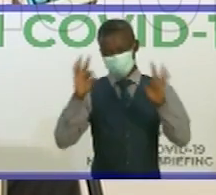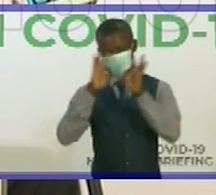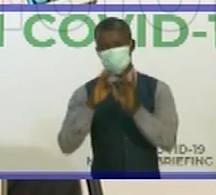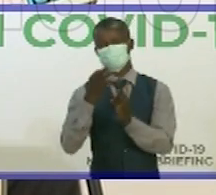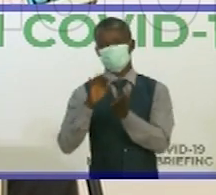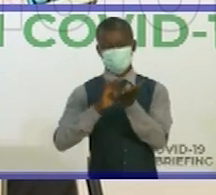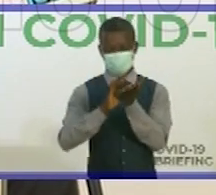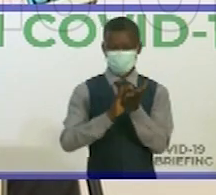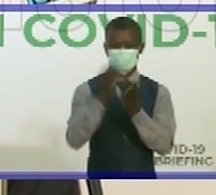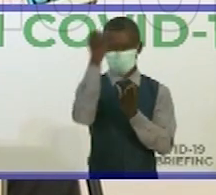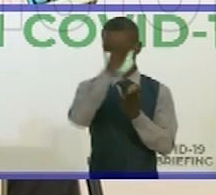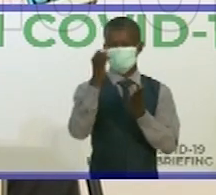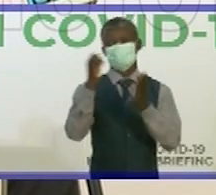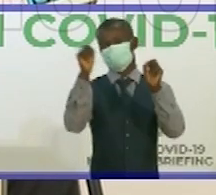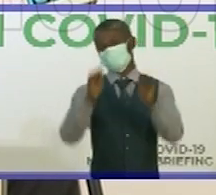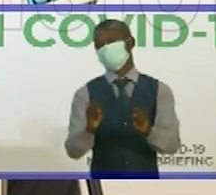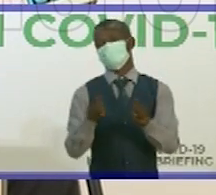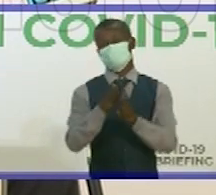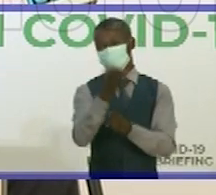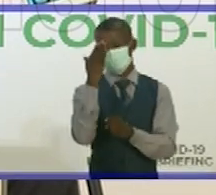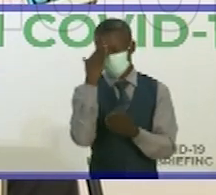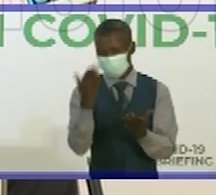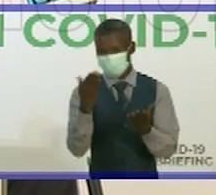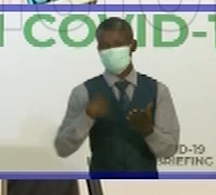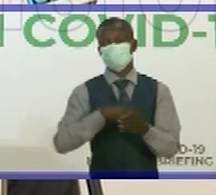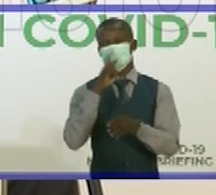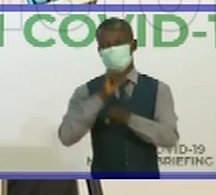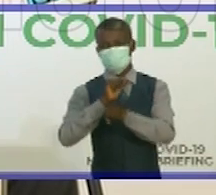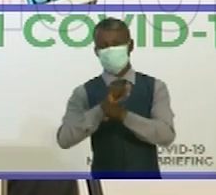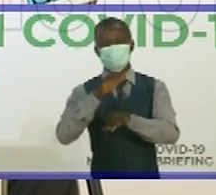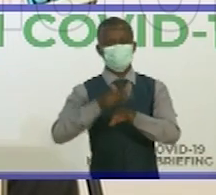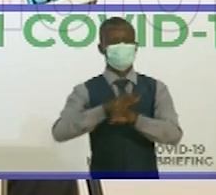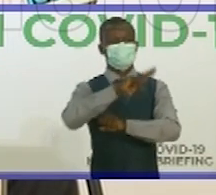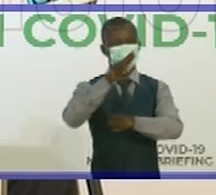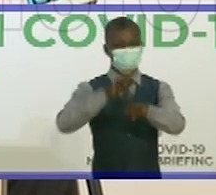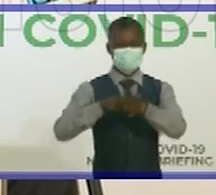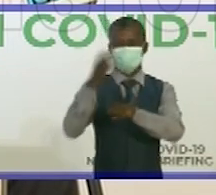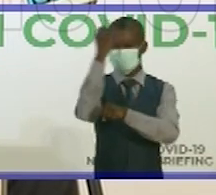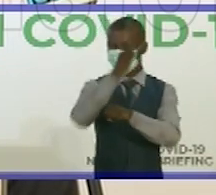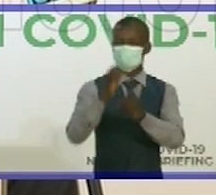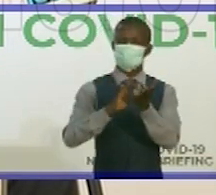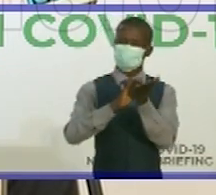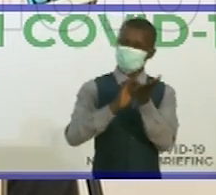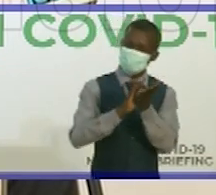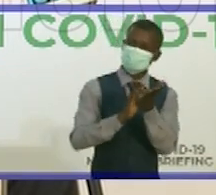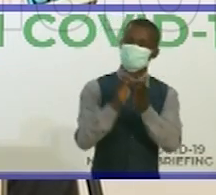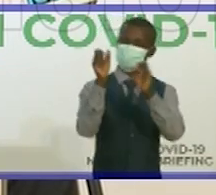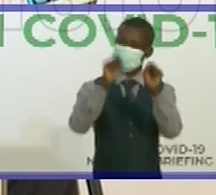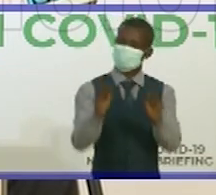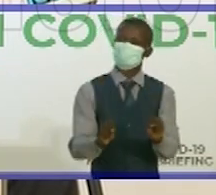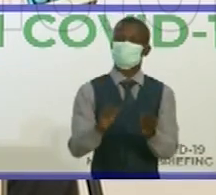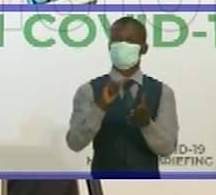medical emergency system. As you know, we are working on what we call a national emergency medical system